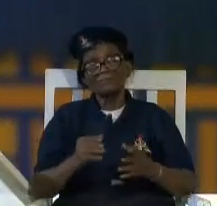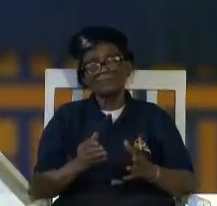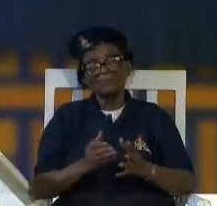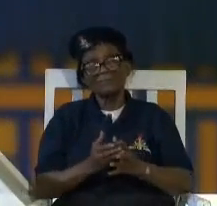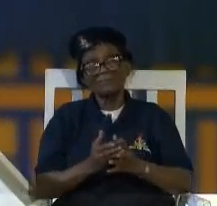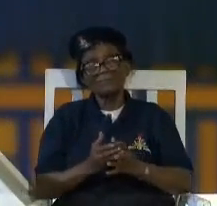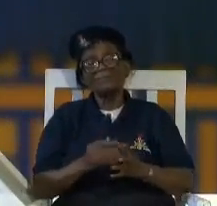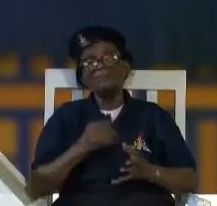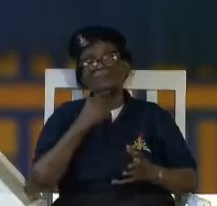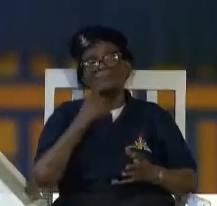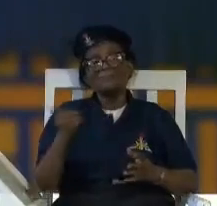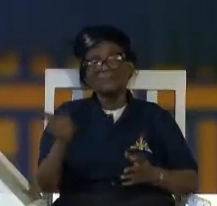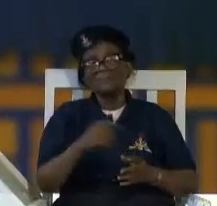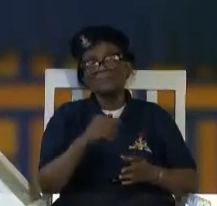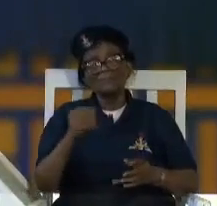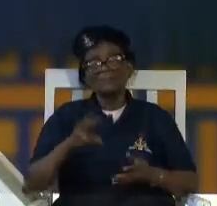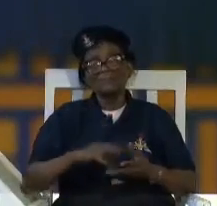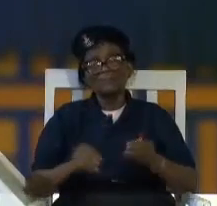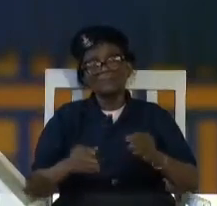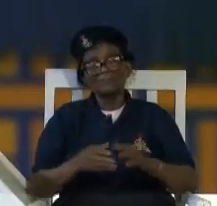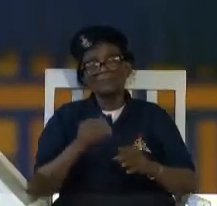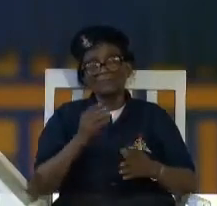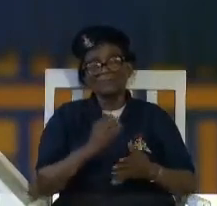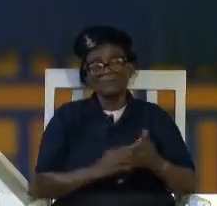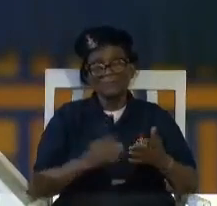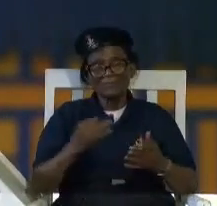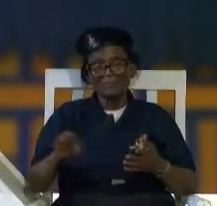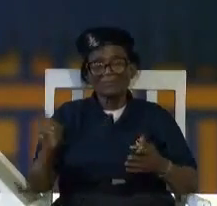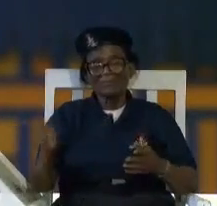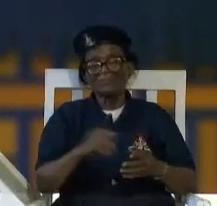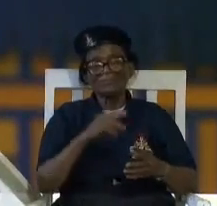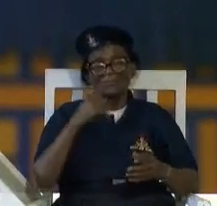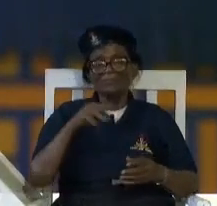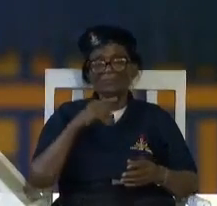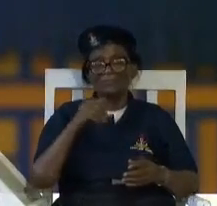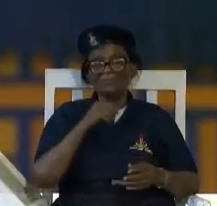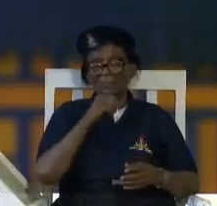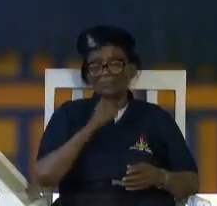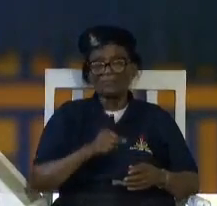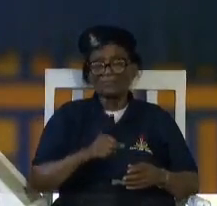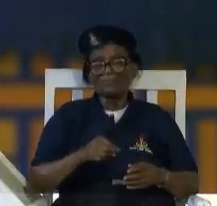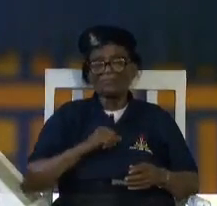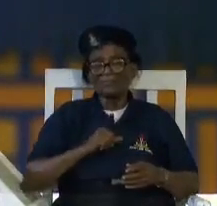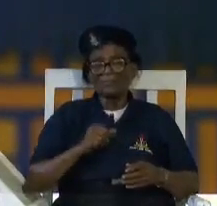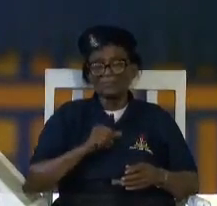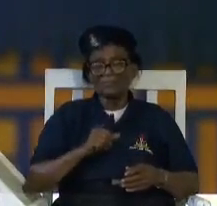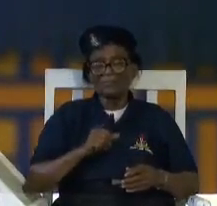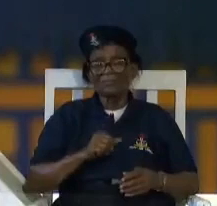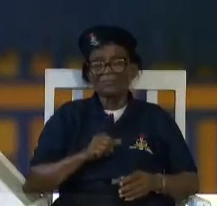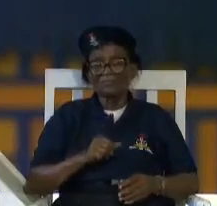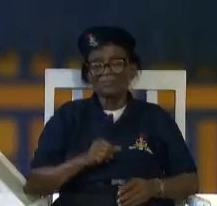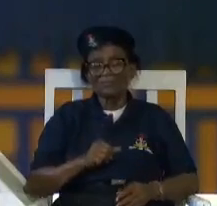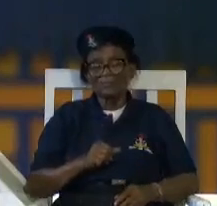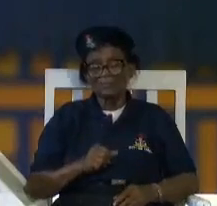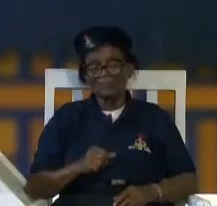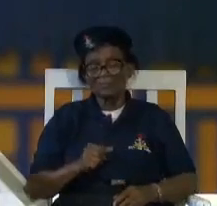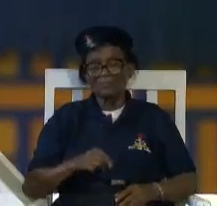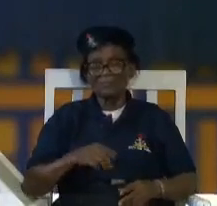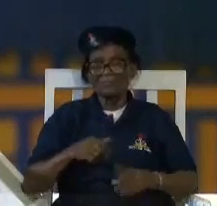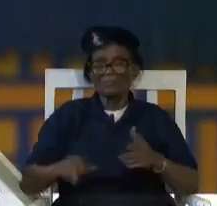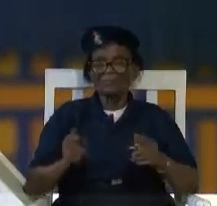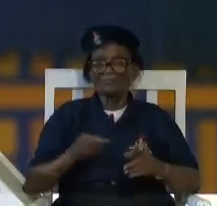you this story. Some of you are old. I'm reminding you so that you get back. Let's get back to the